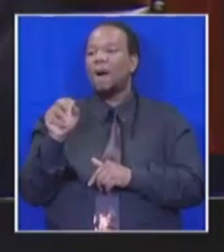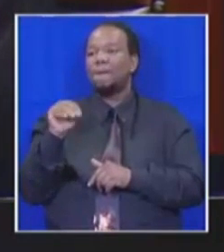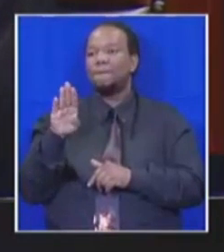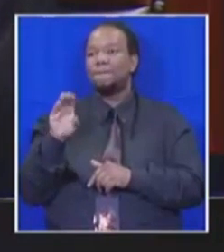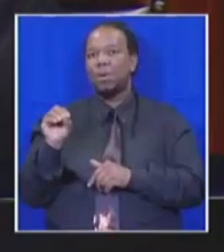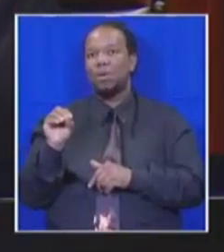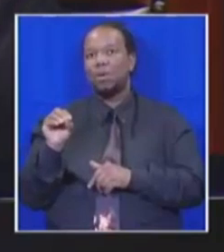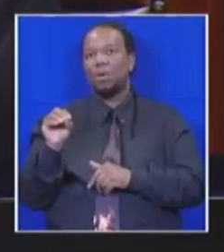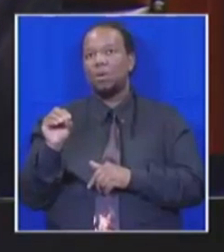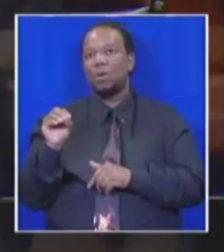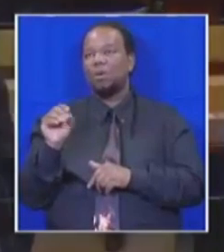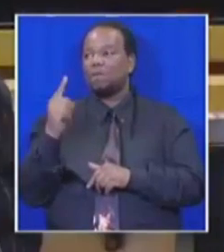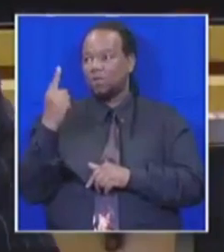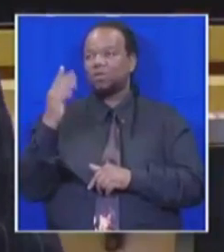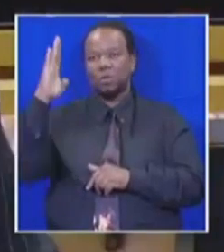him as well.